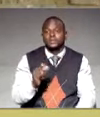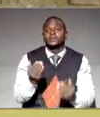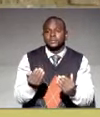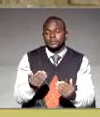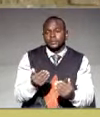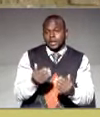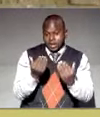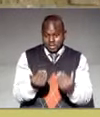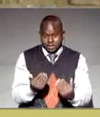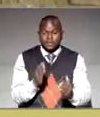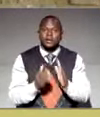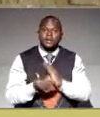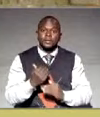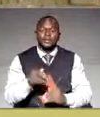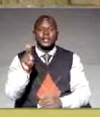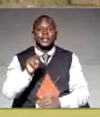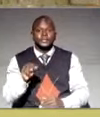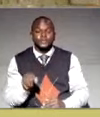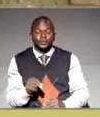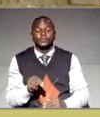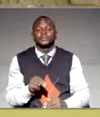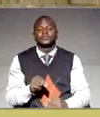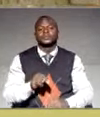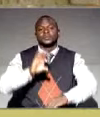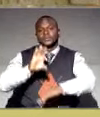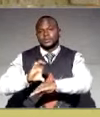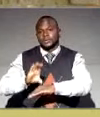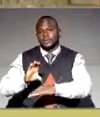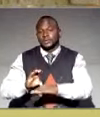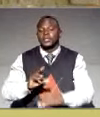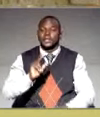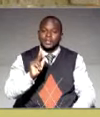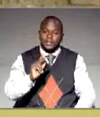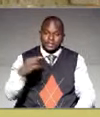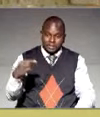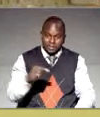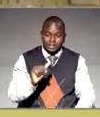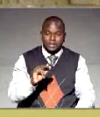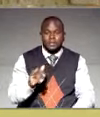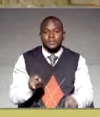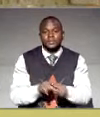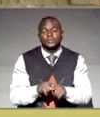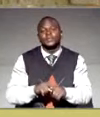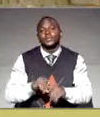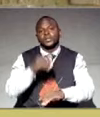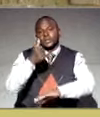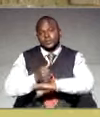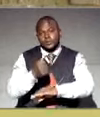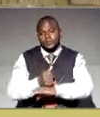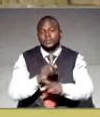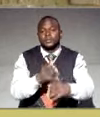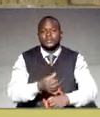a professor at National Seminary Gaba, and also the chaplain of Soroti Catholic Diocese Laity